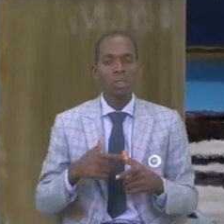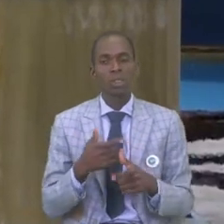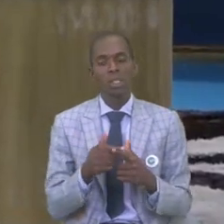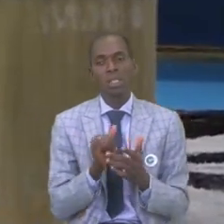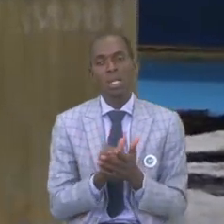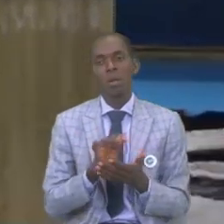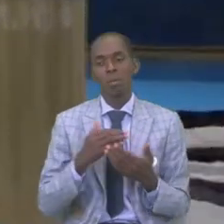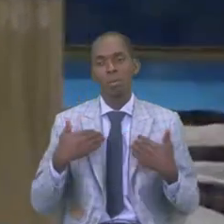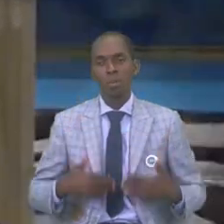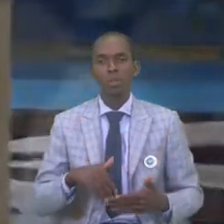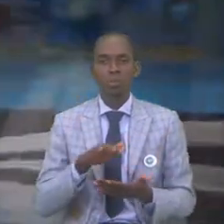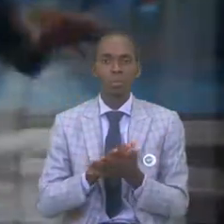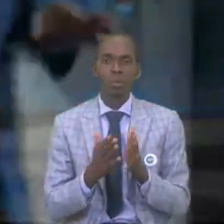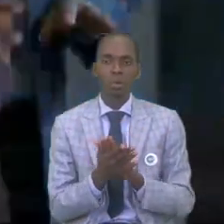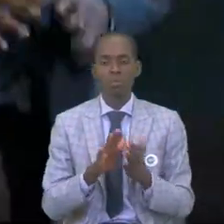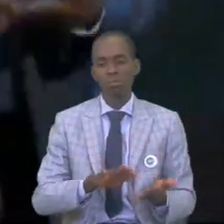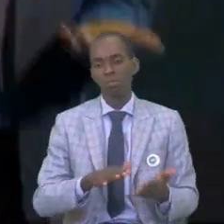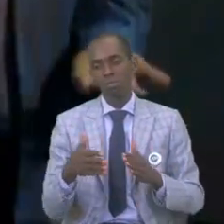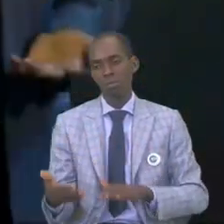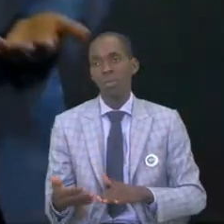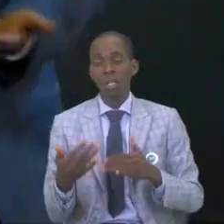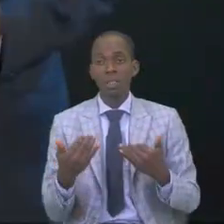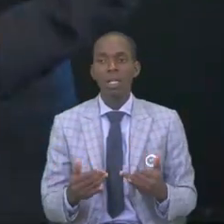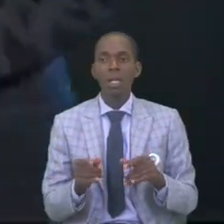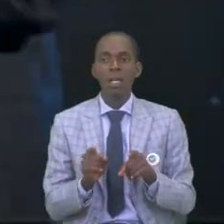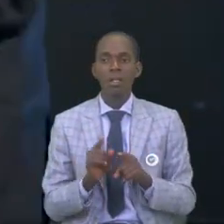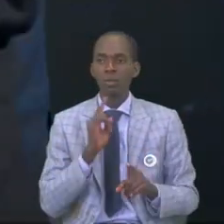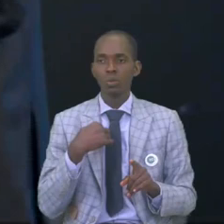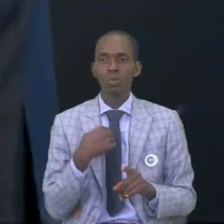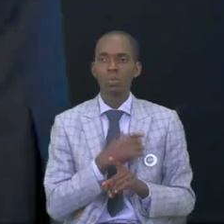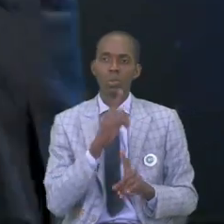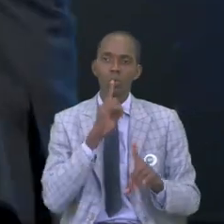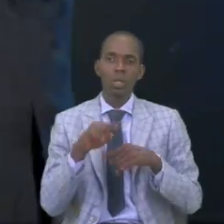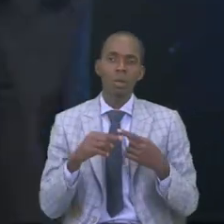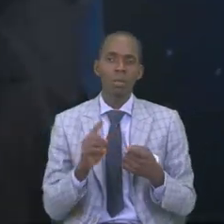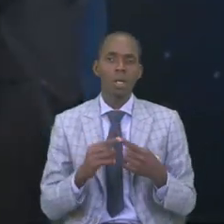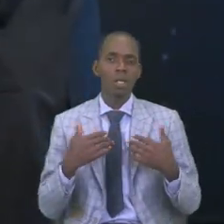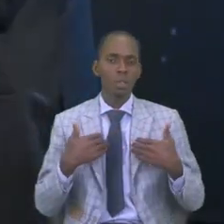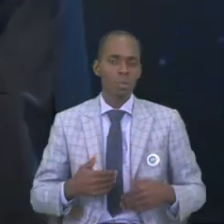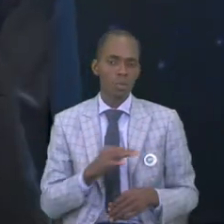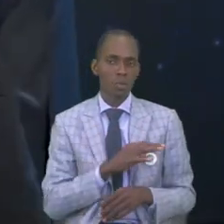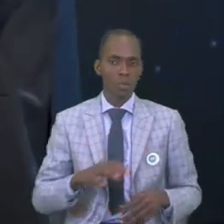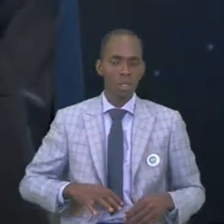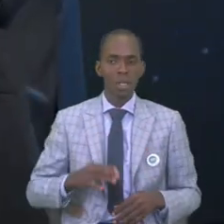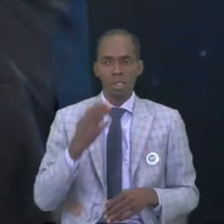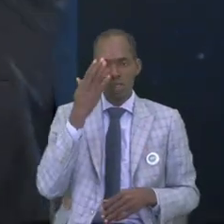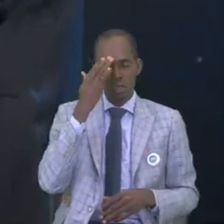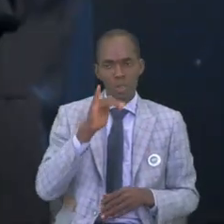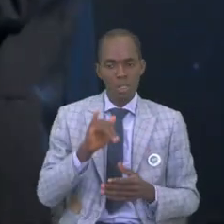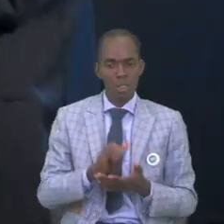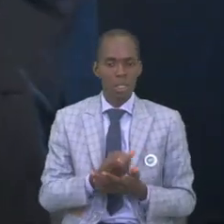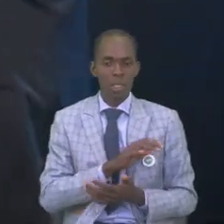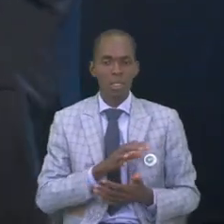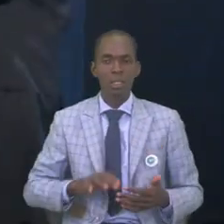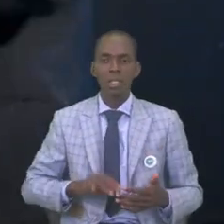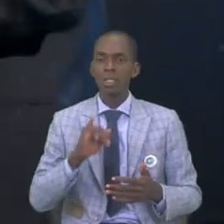That means then, as we're talking about the body of Christ, and Christ is the heart of the body, Christ is